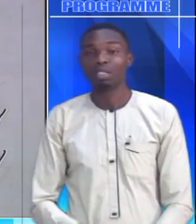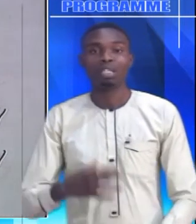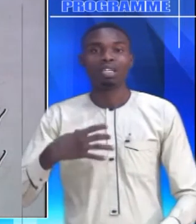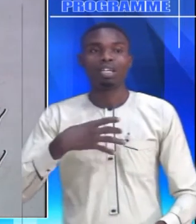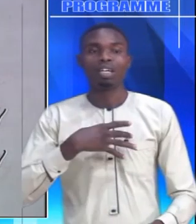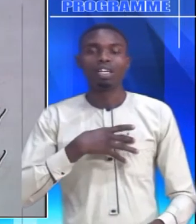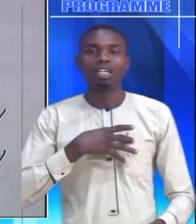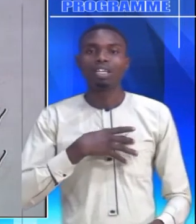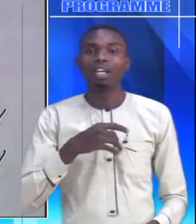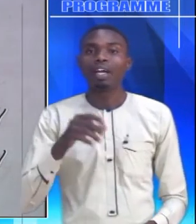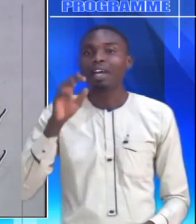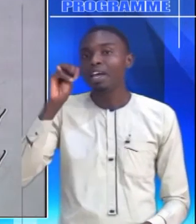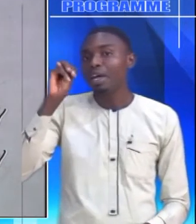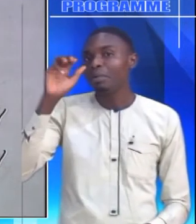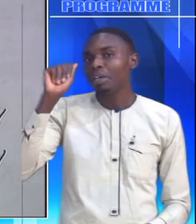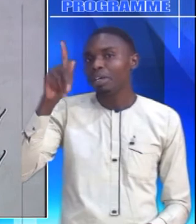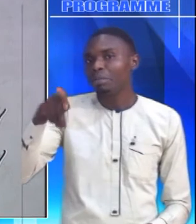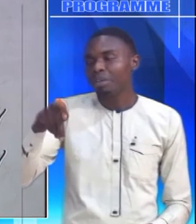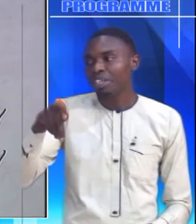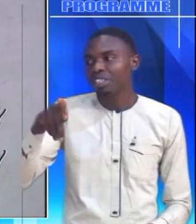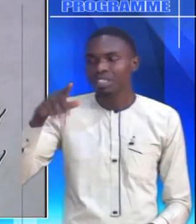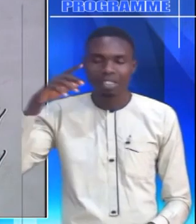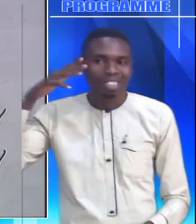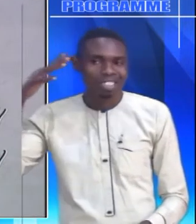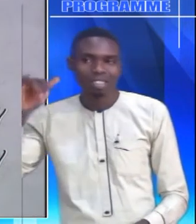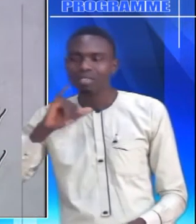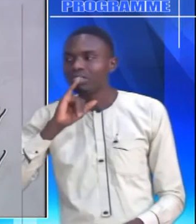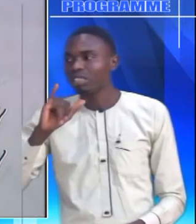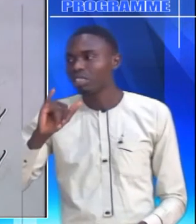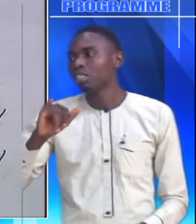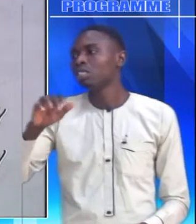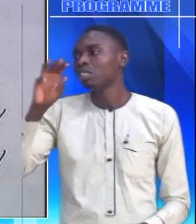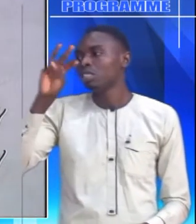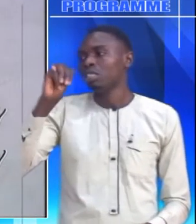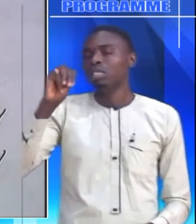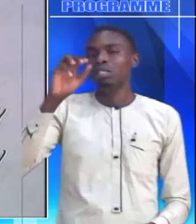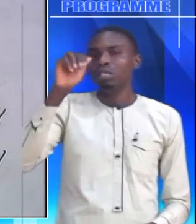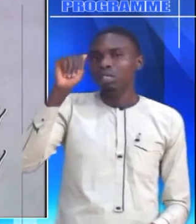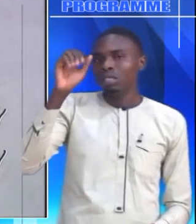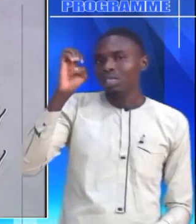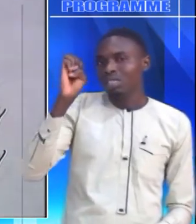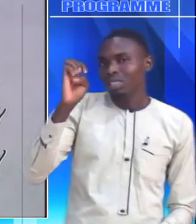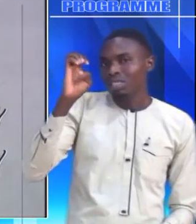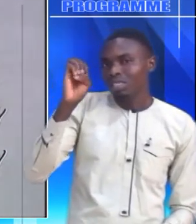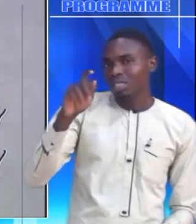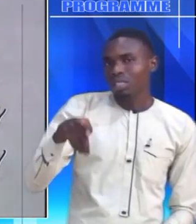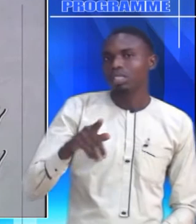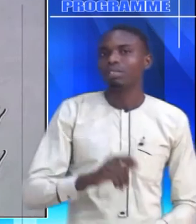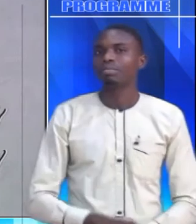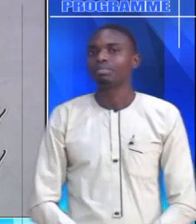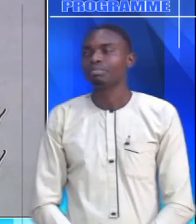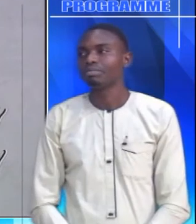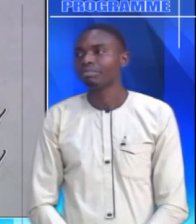You can see, to get the best or further knowledge of this, how to pronounce these